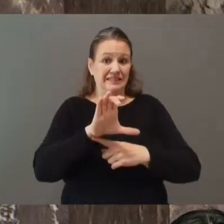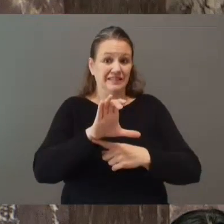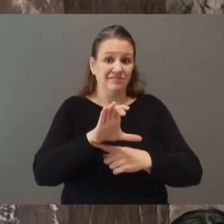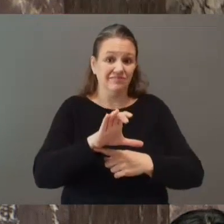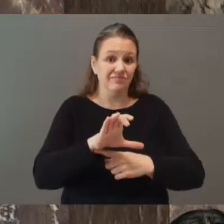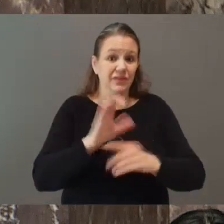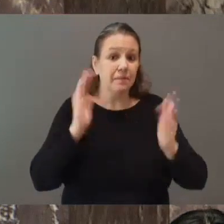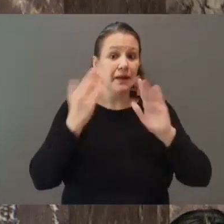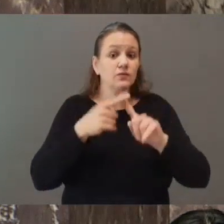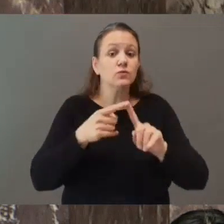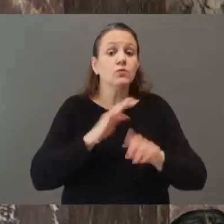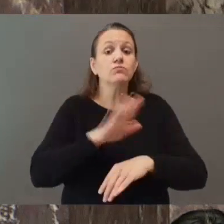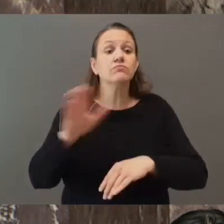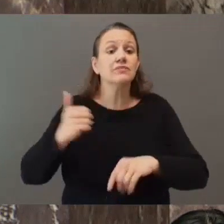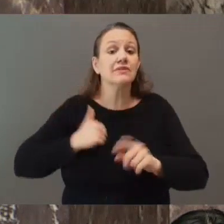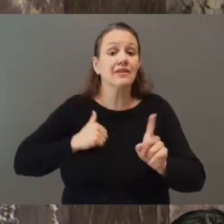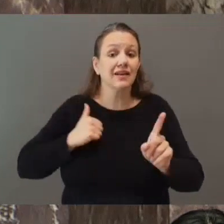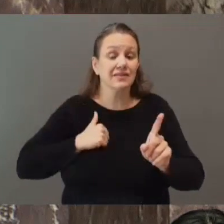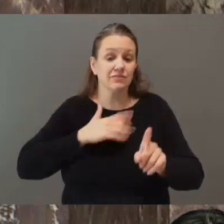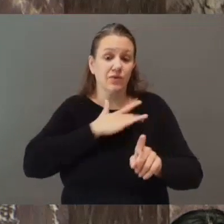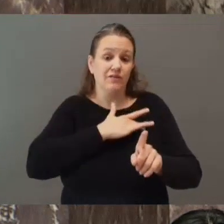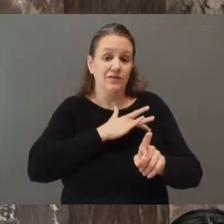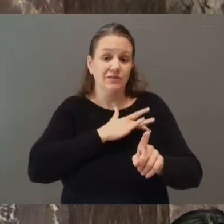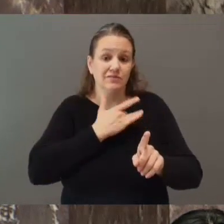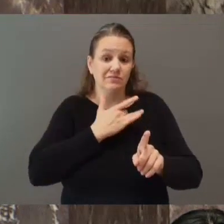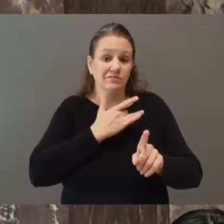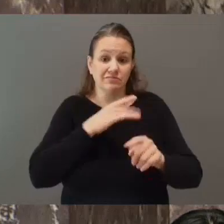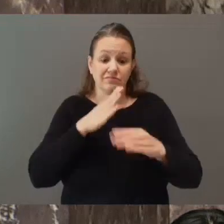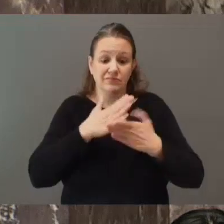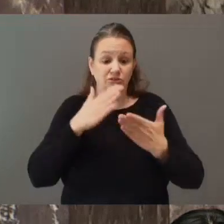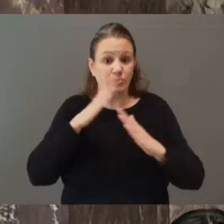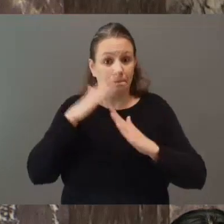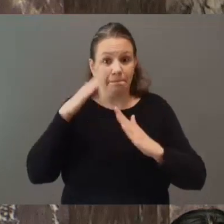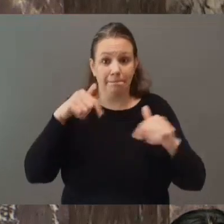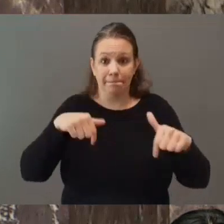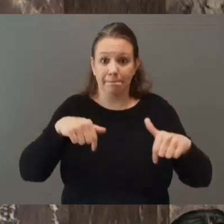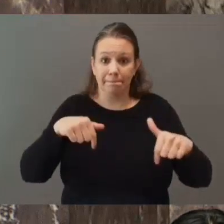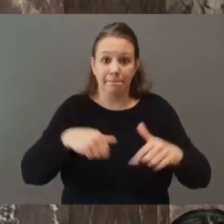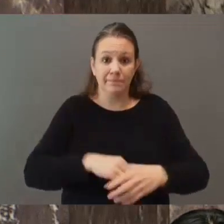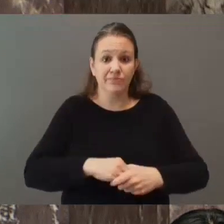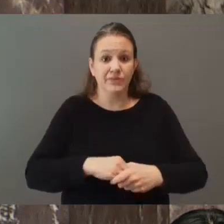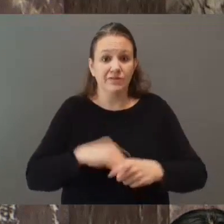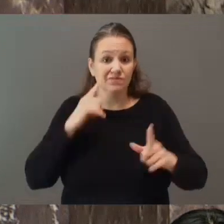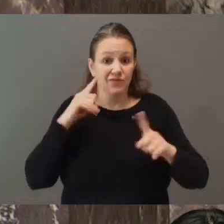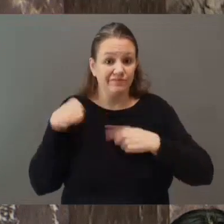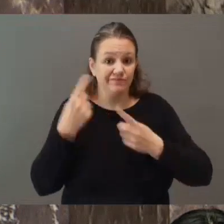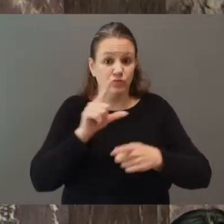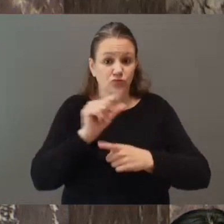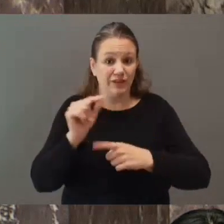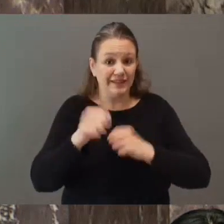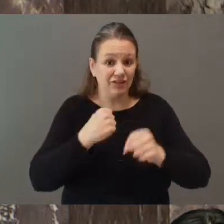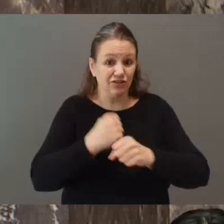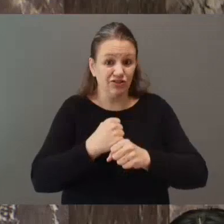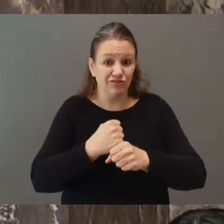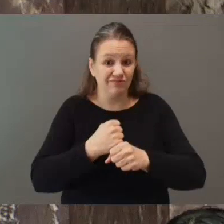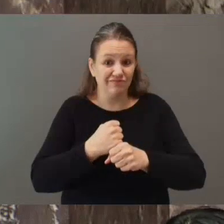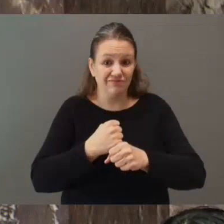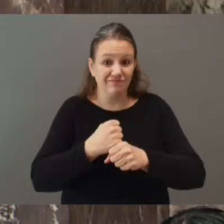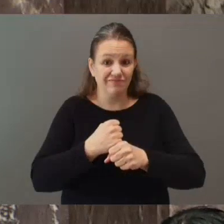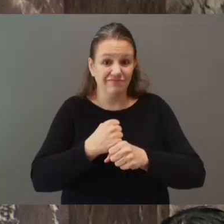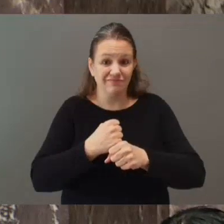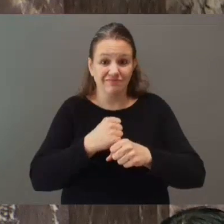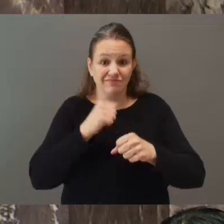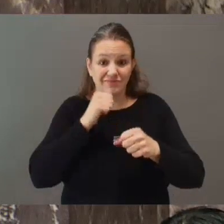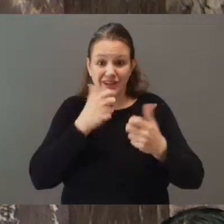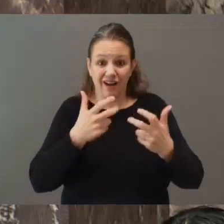were not enough investments being made in affordable housing. We've dramatically increased that. That's why we also expanded SAFER to ensure that seniors had access